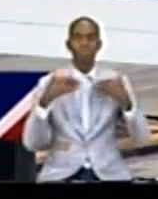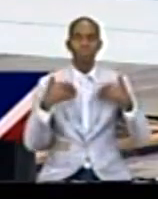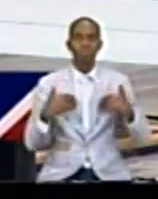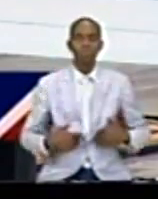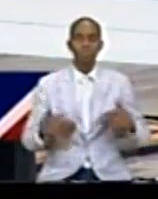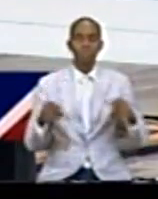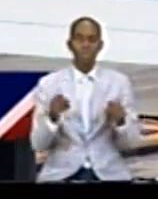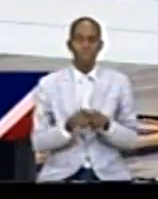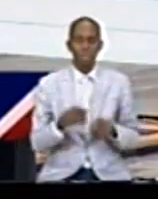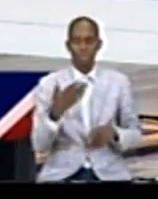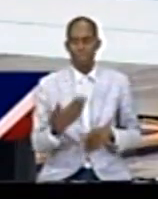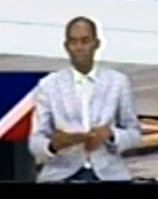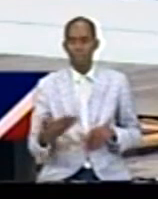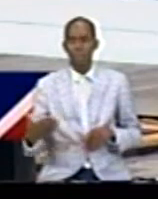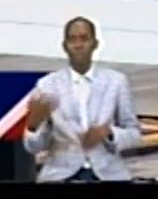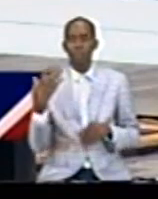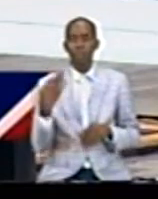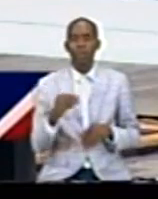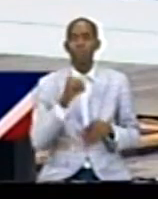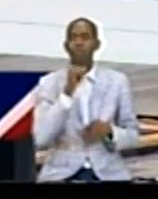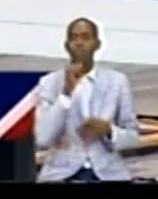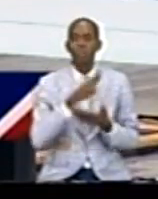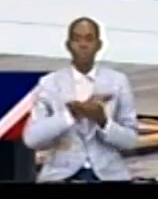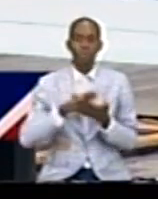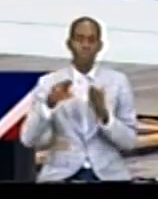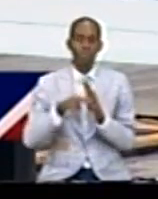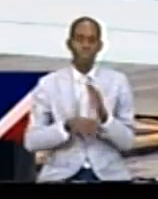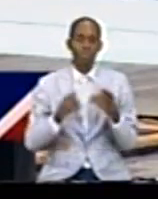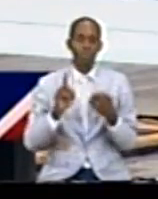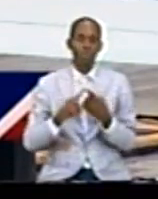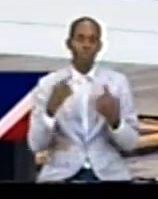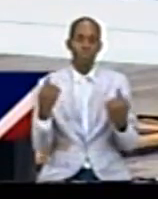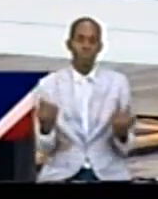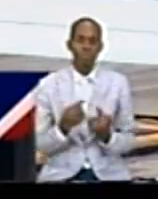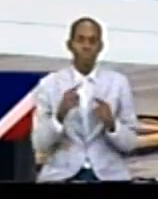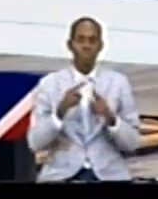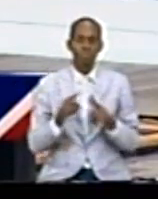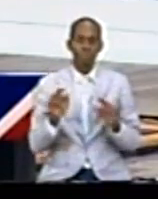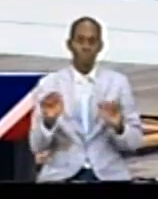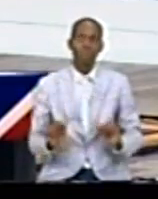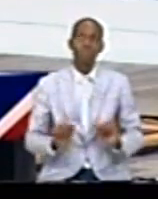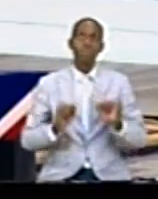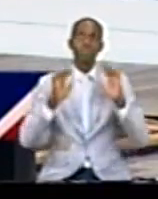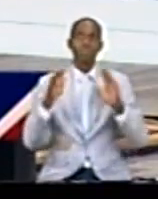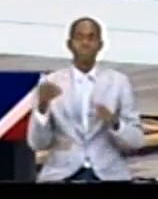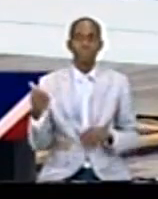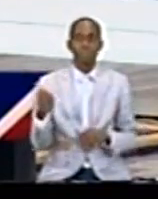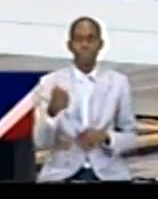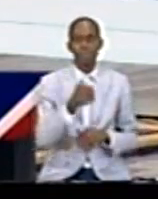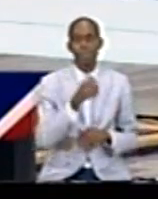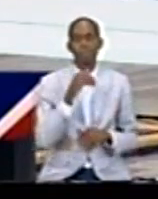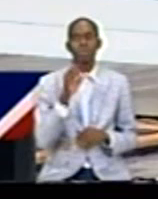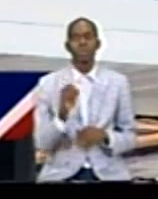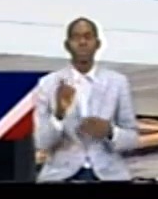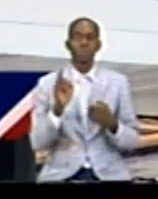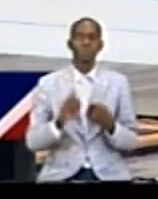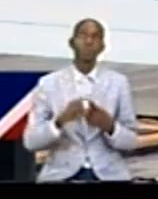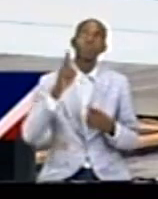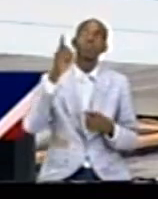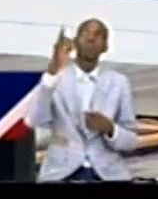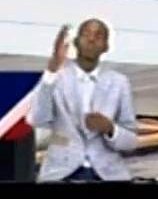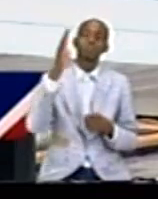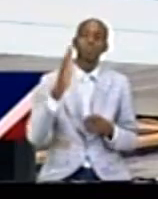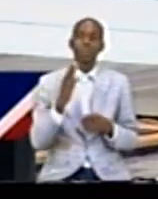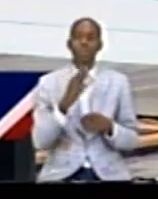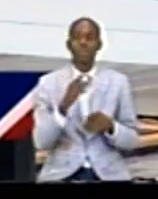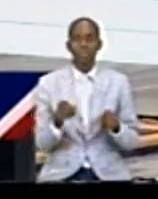of unrighteousness unto sin, but yield yourselves unto God